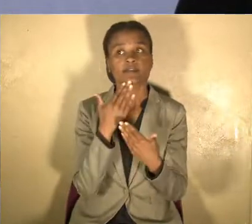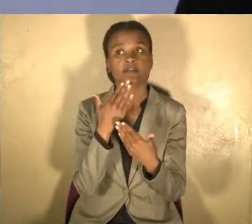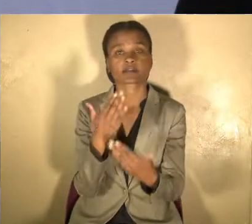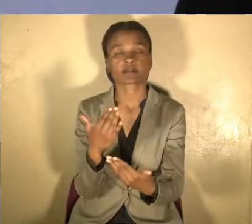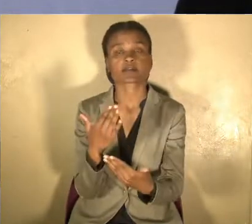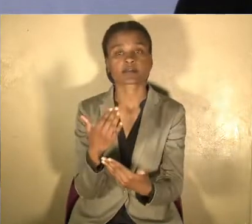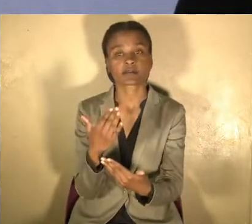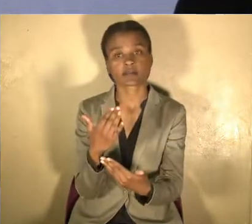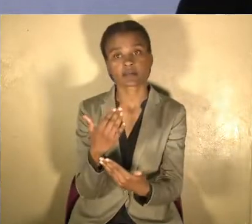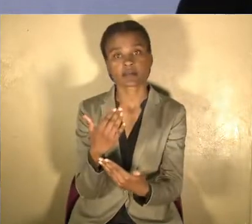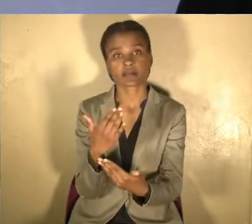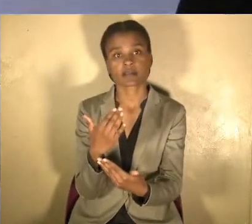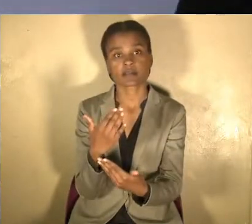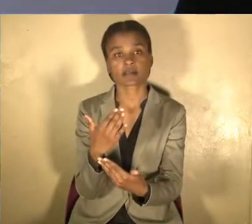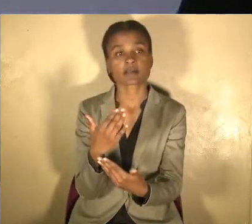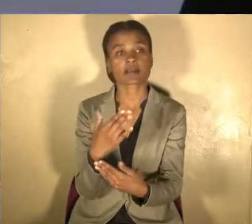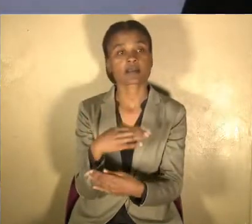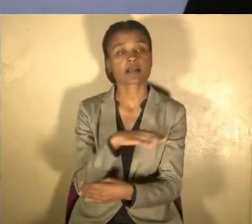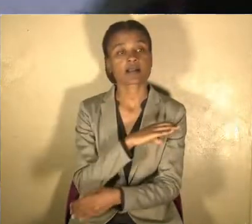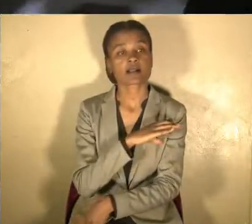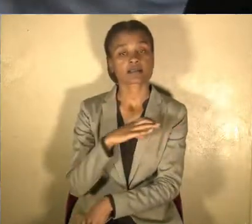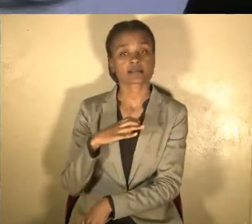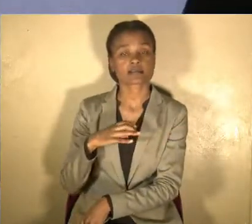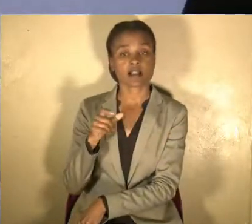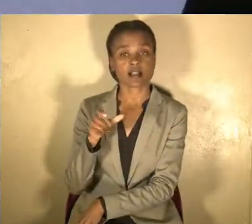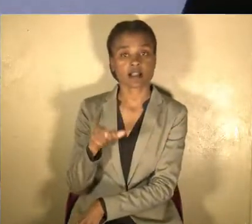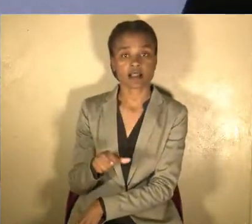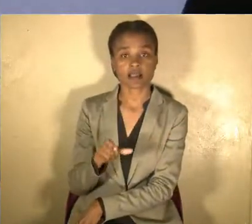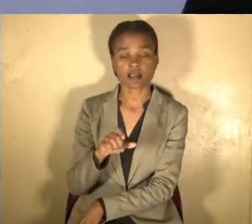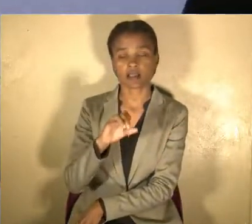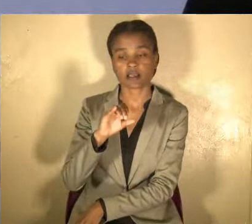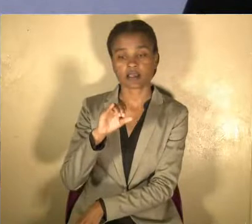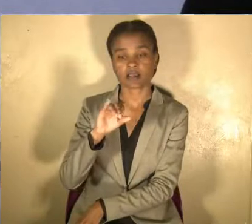Jeki, Councillor Jeki,